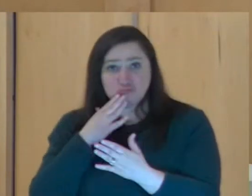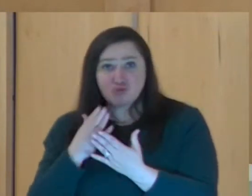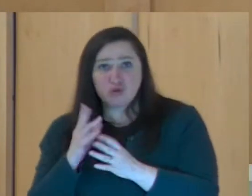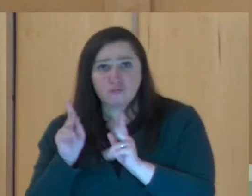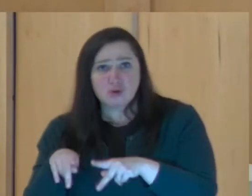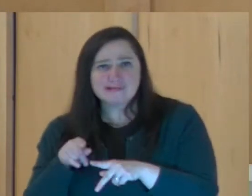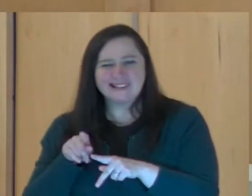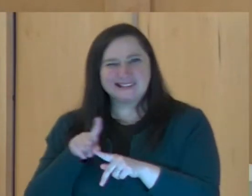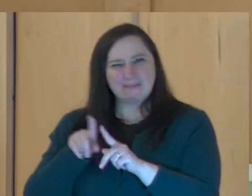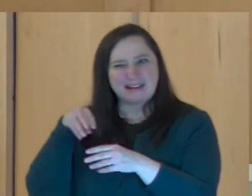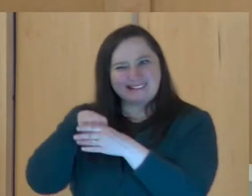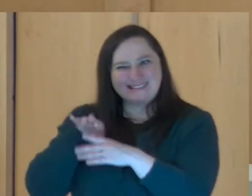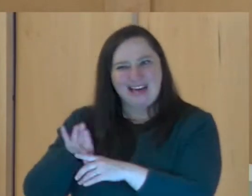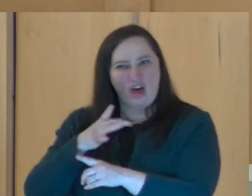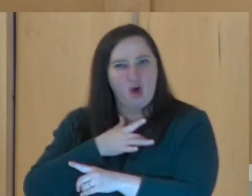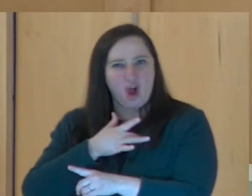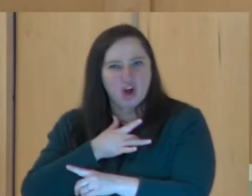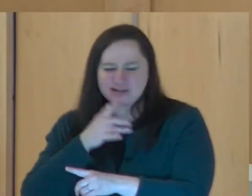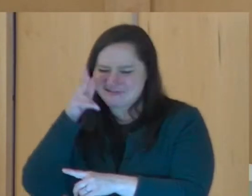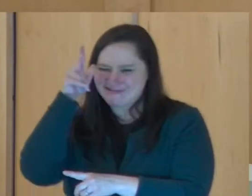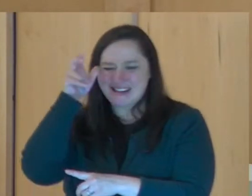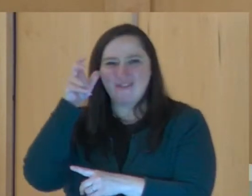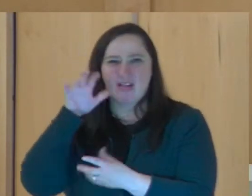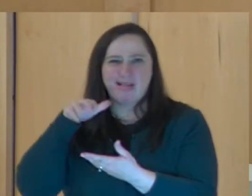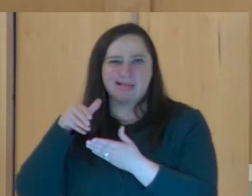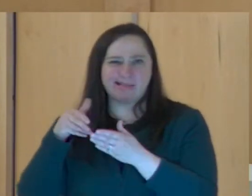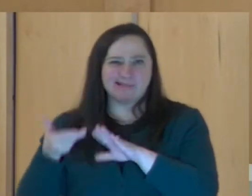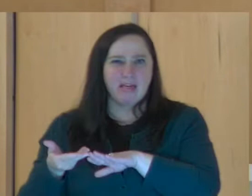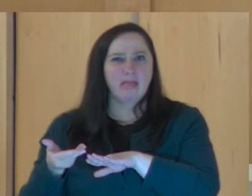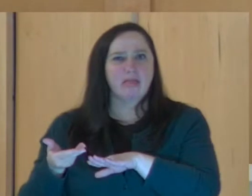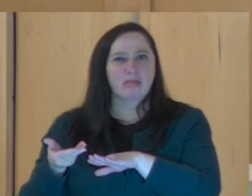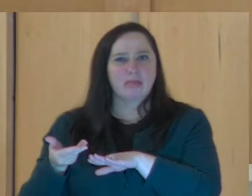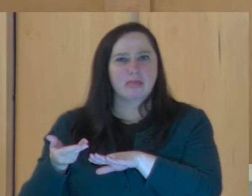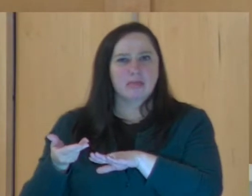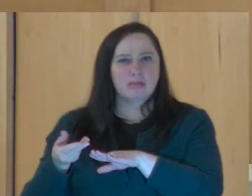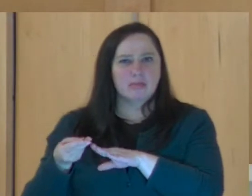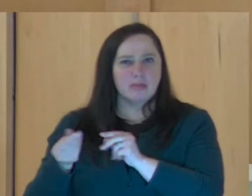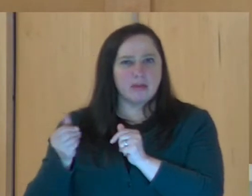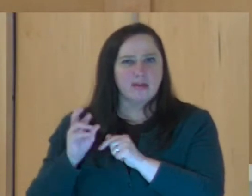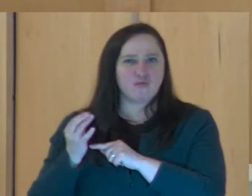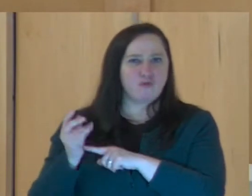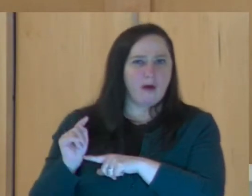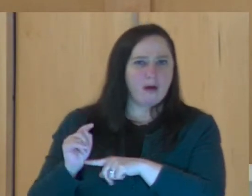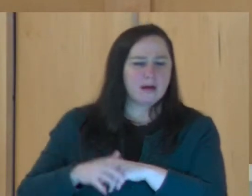but in their heart is evil and death and rot.